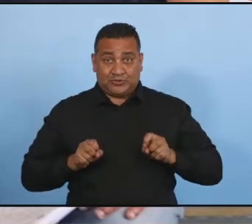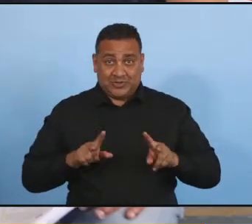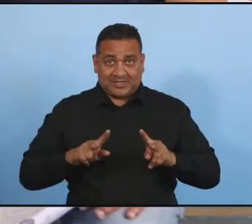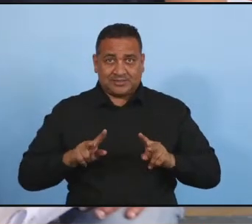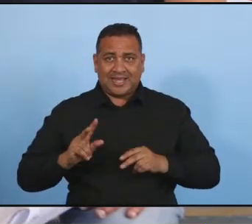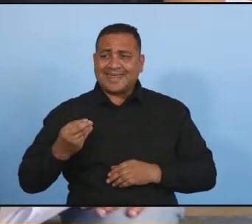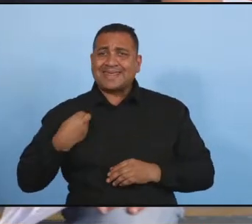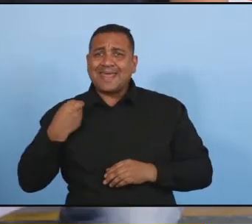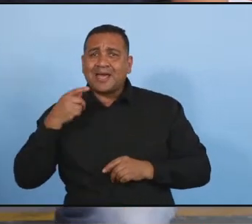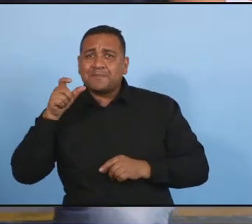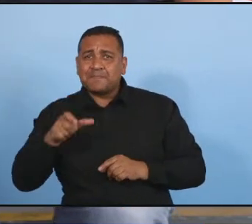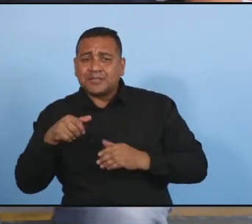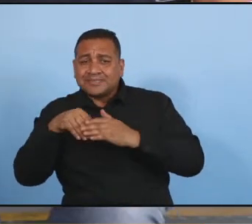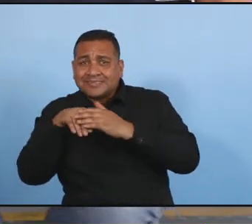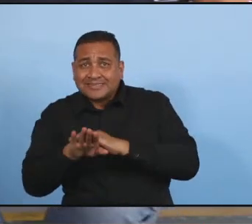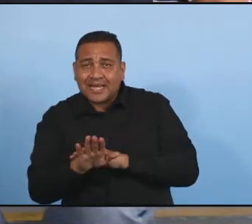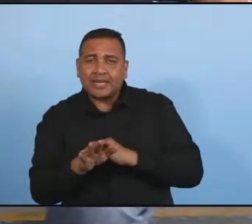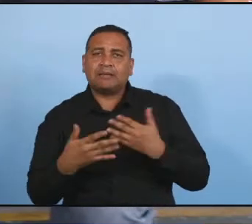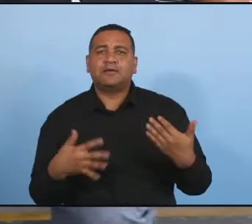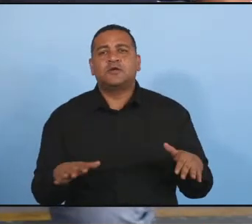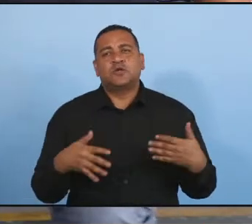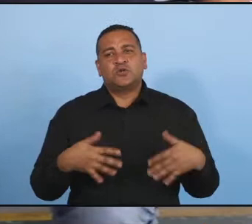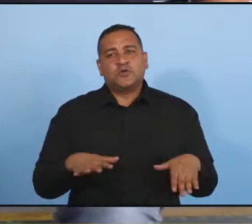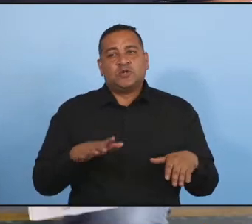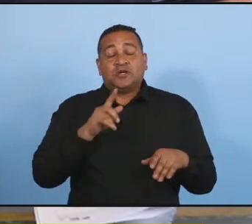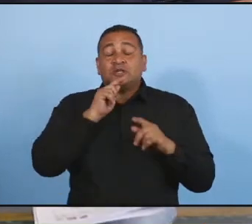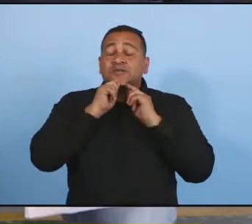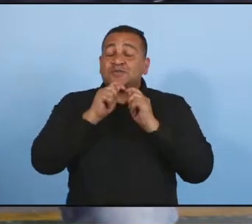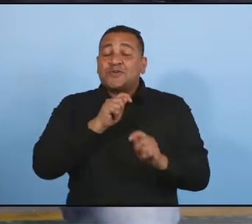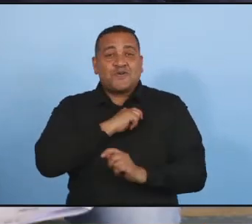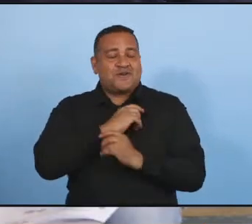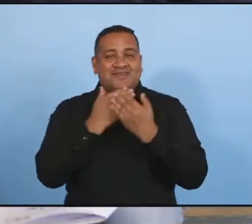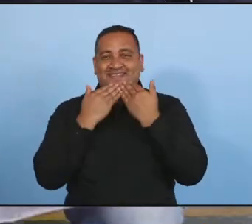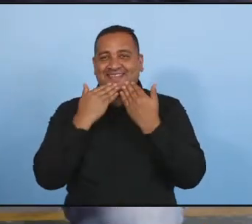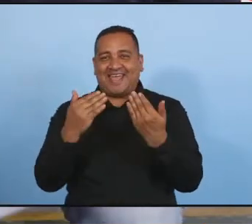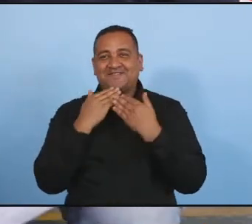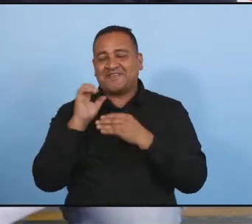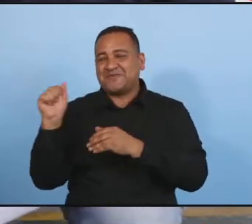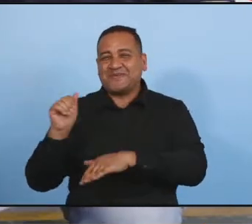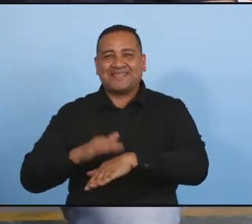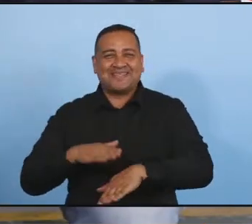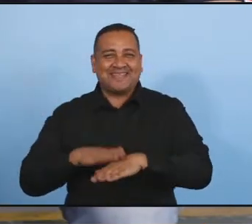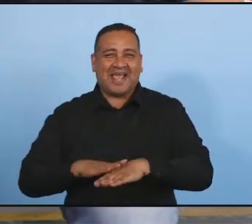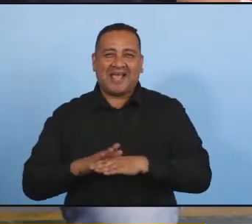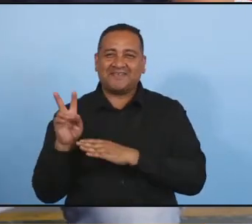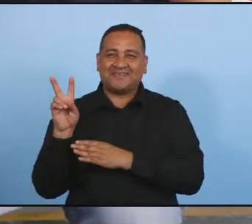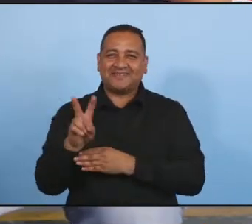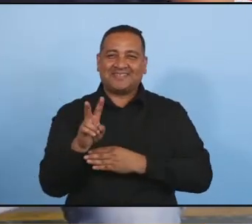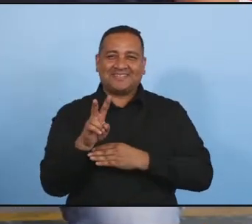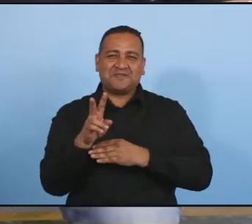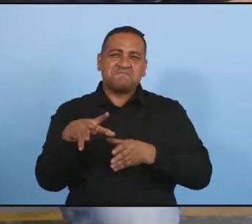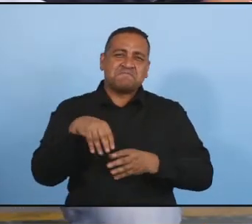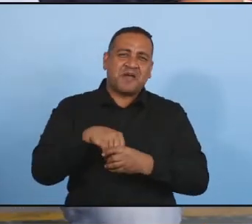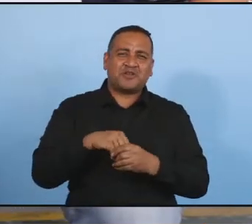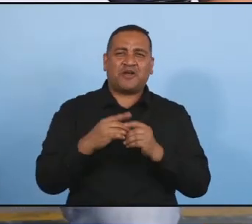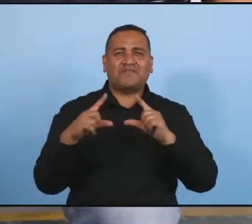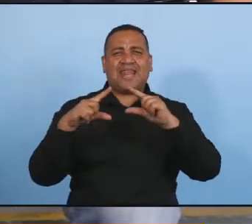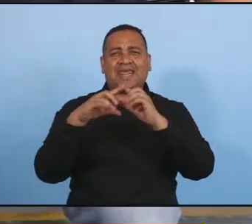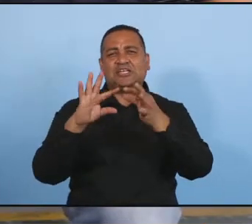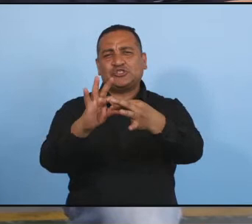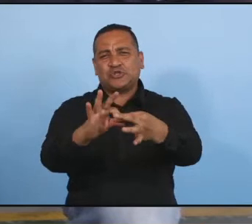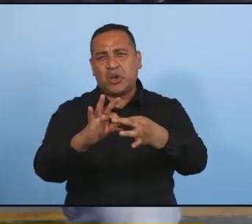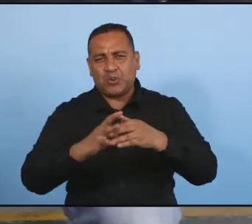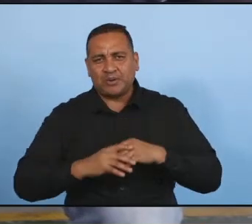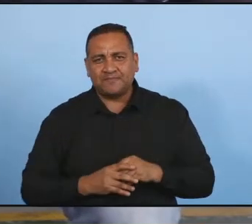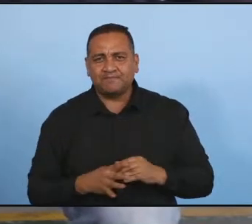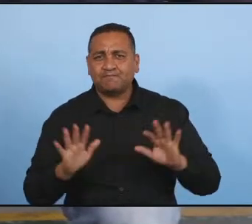Yeah. No, it certainly is. Thank you so much for your Thank you time. so Thank you much. so much for being part of the Link Show. And once again, congratulations, because everything